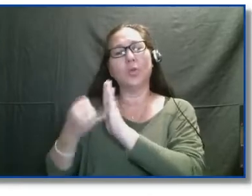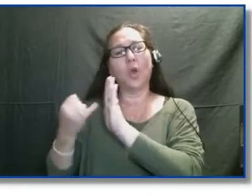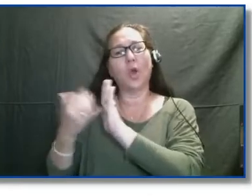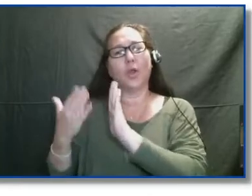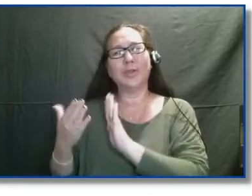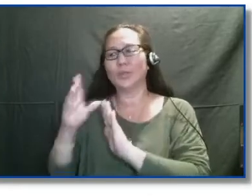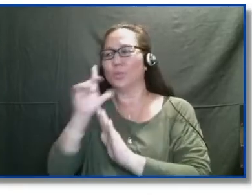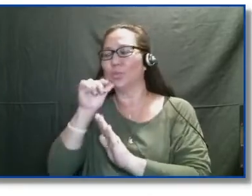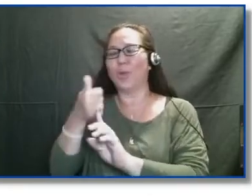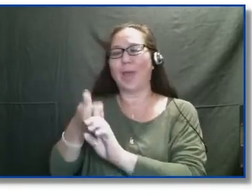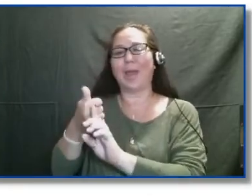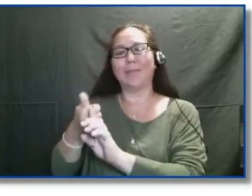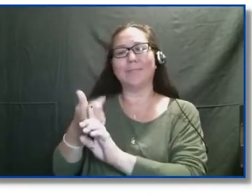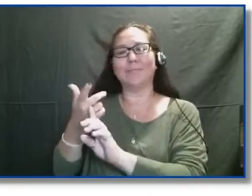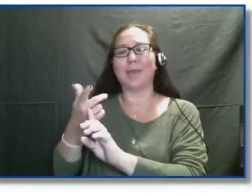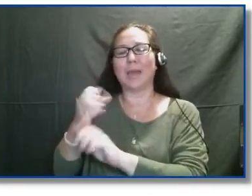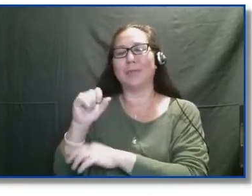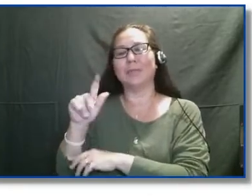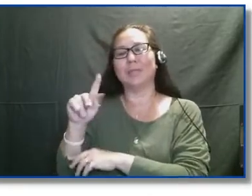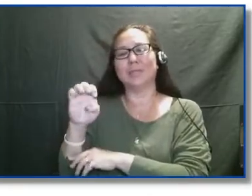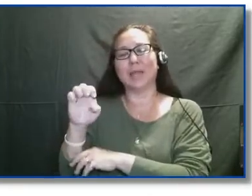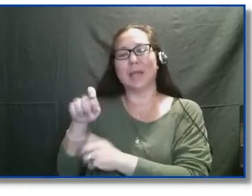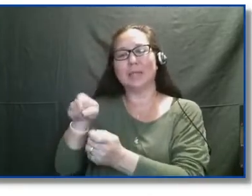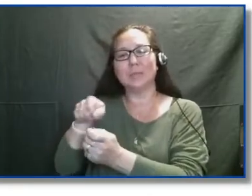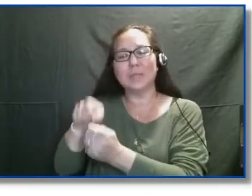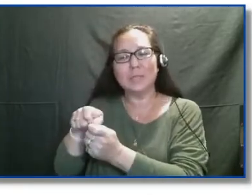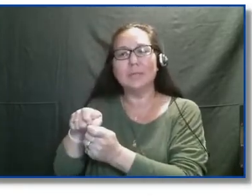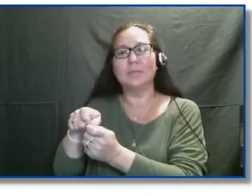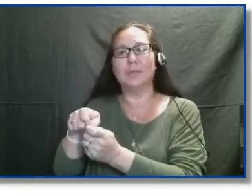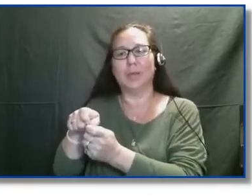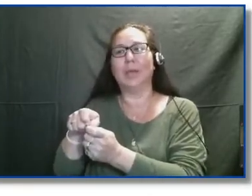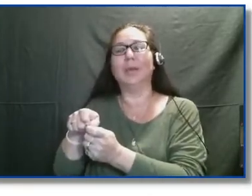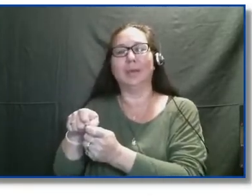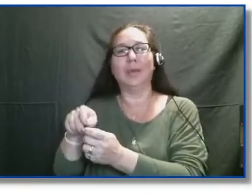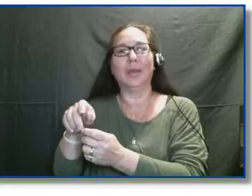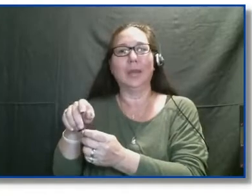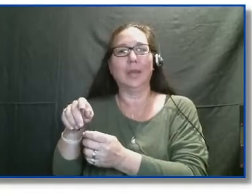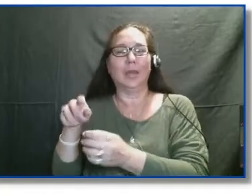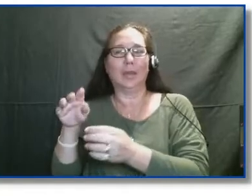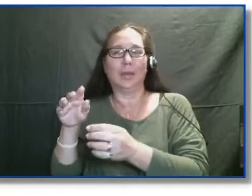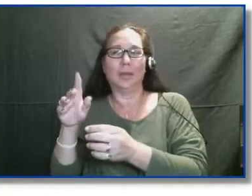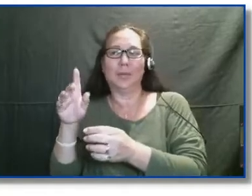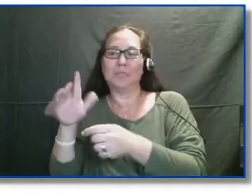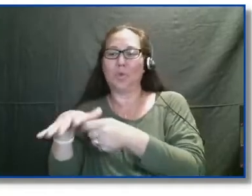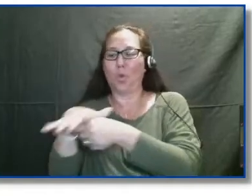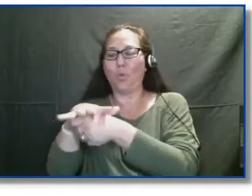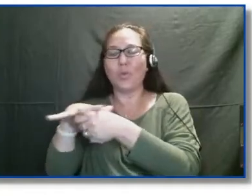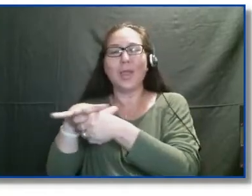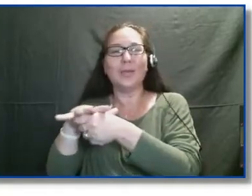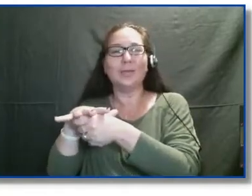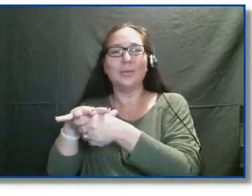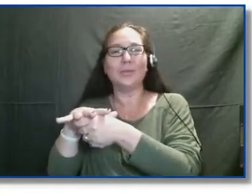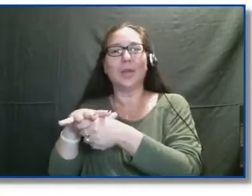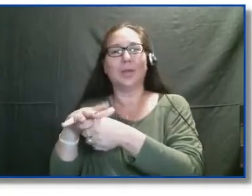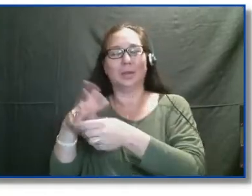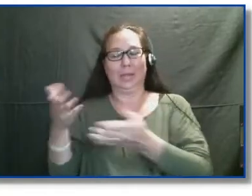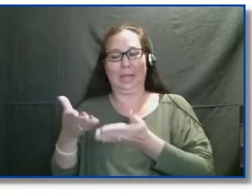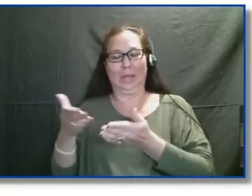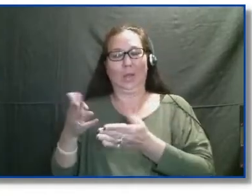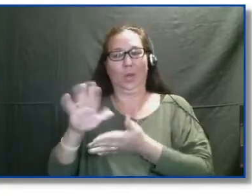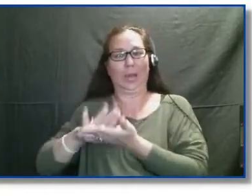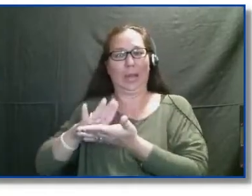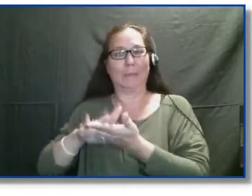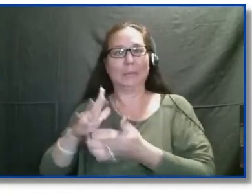permanent art pieces that land here on campus. And some of our recent public art, in addition to this